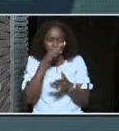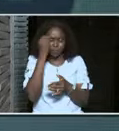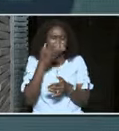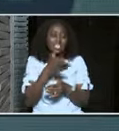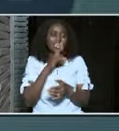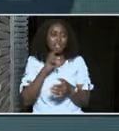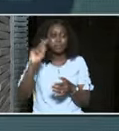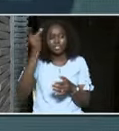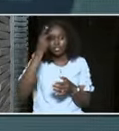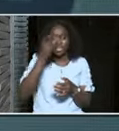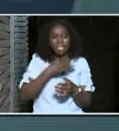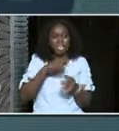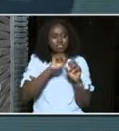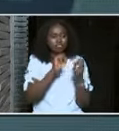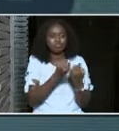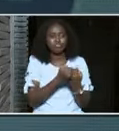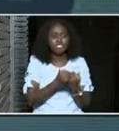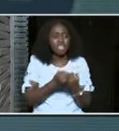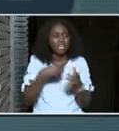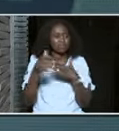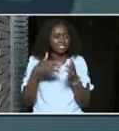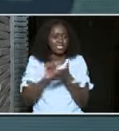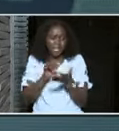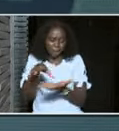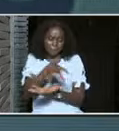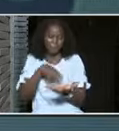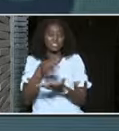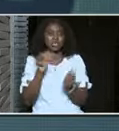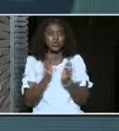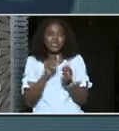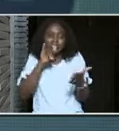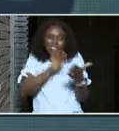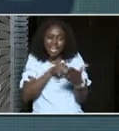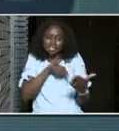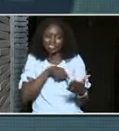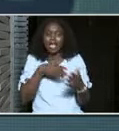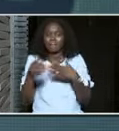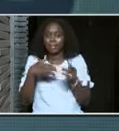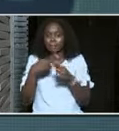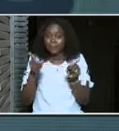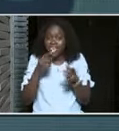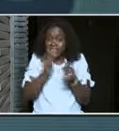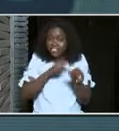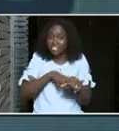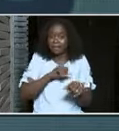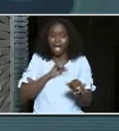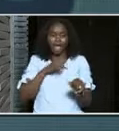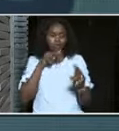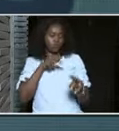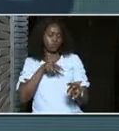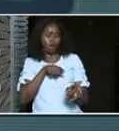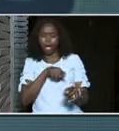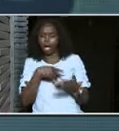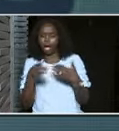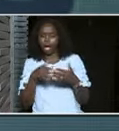political and socio-cultural issues that are mixed up with that matter. But every time I look at it, I also see a huge